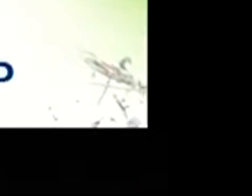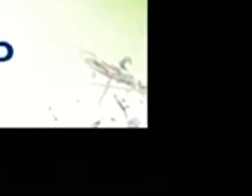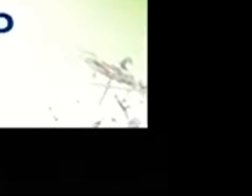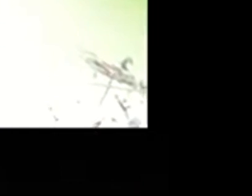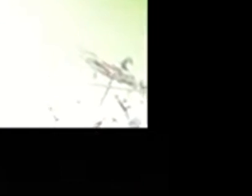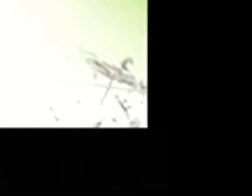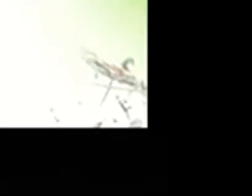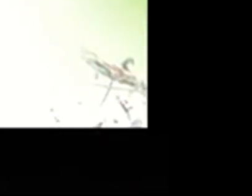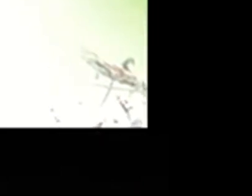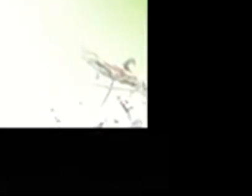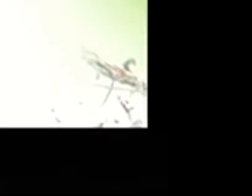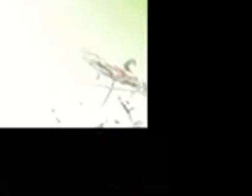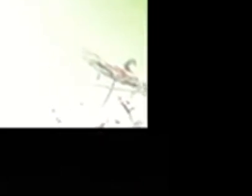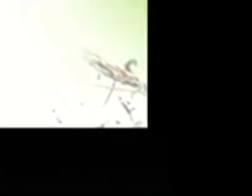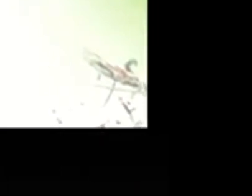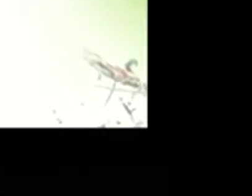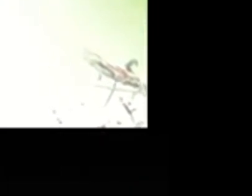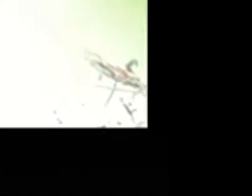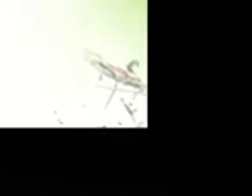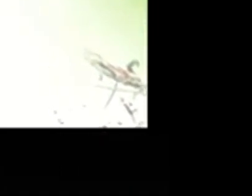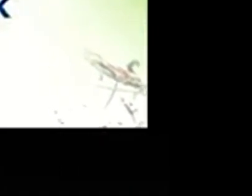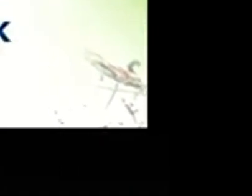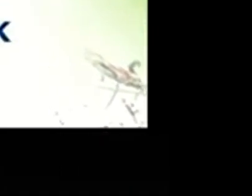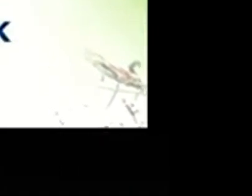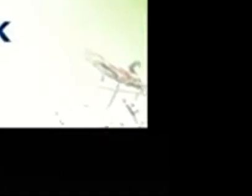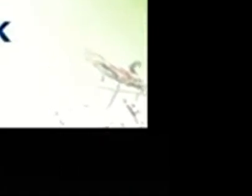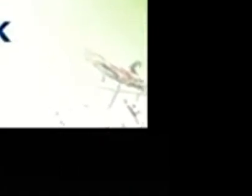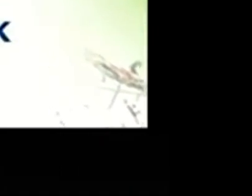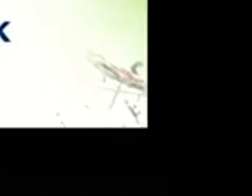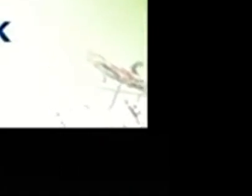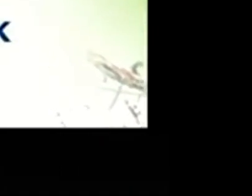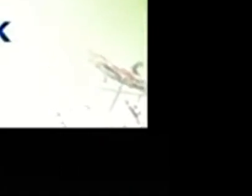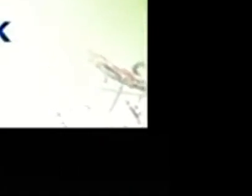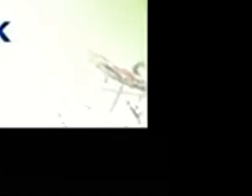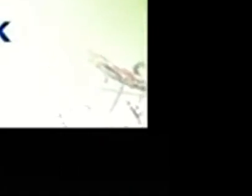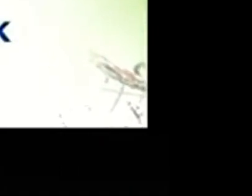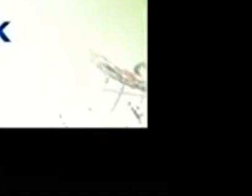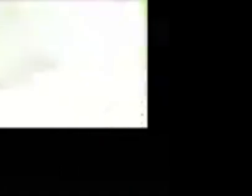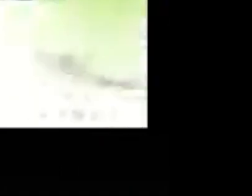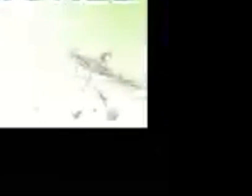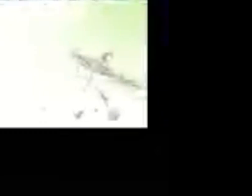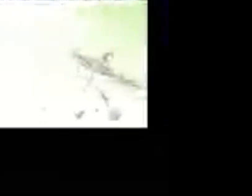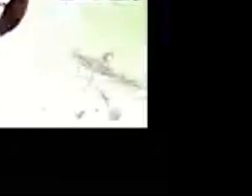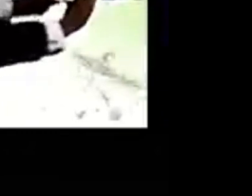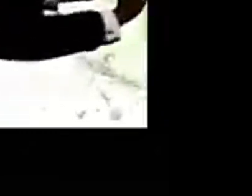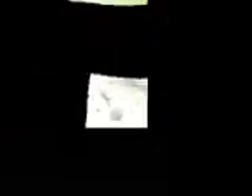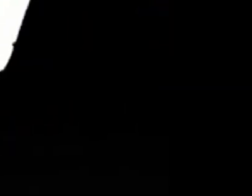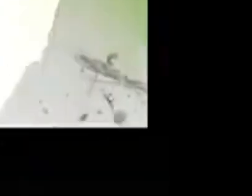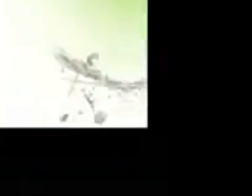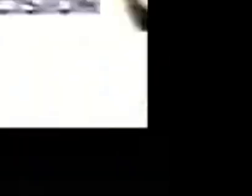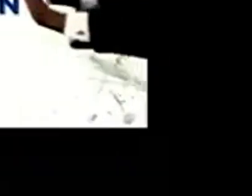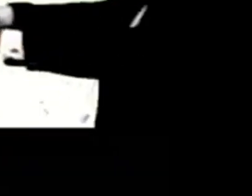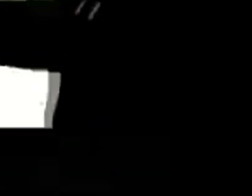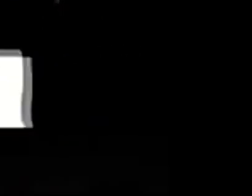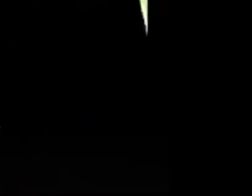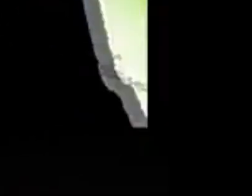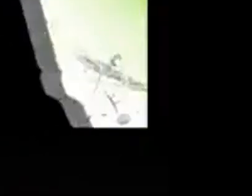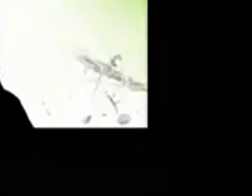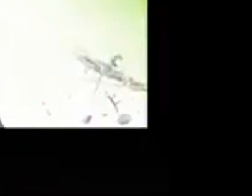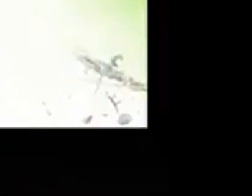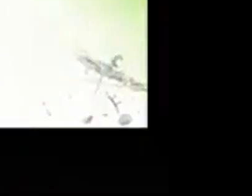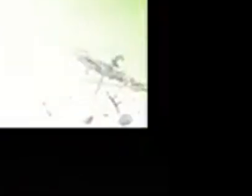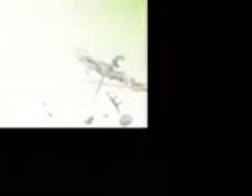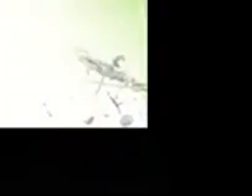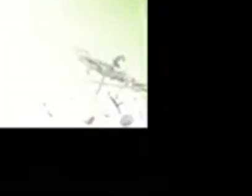And from narrow-minded to nurturing milk from Christ. D. From dissolution to a